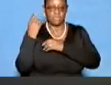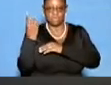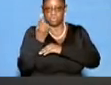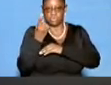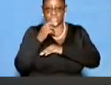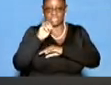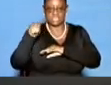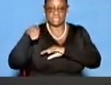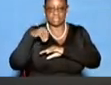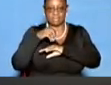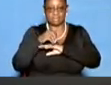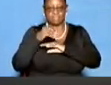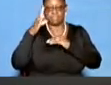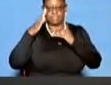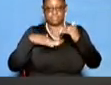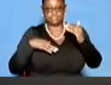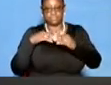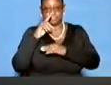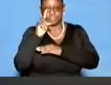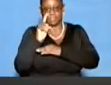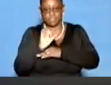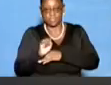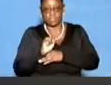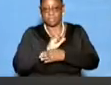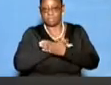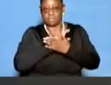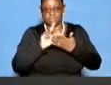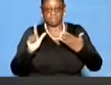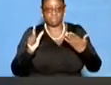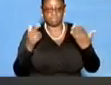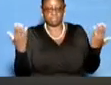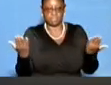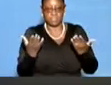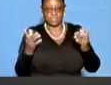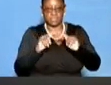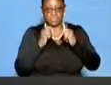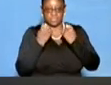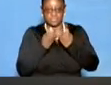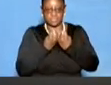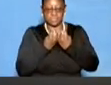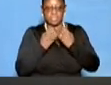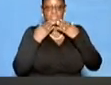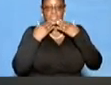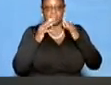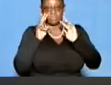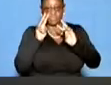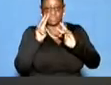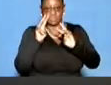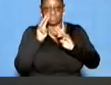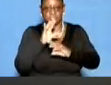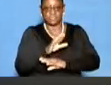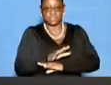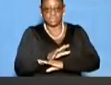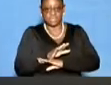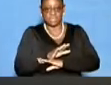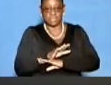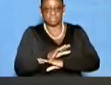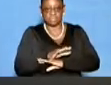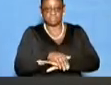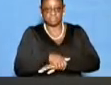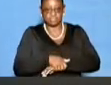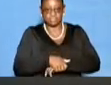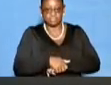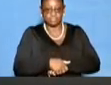the sun covers the Bahamas better than ZNS. On behalf of the entire team, thanks for watching and good night.